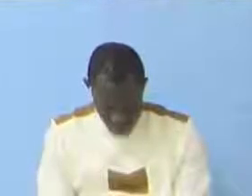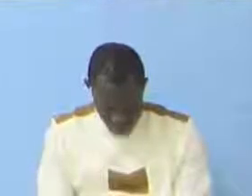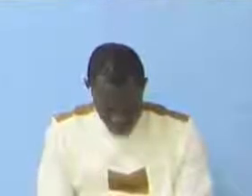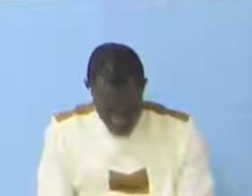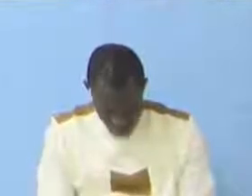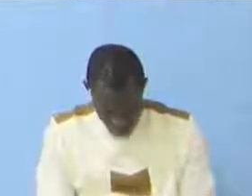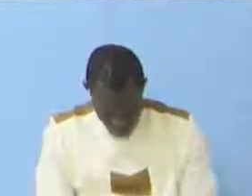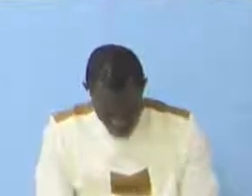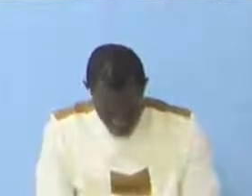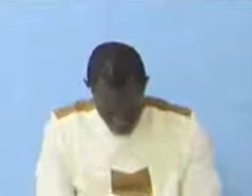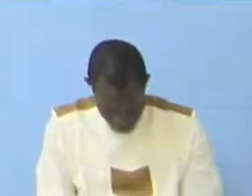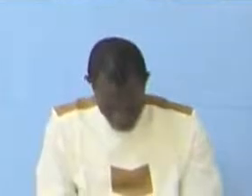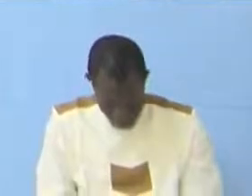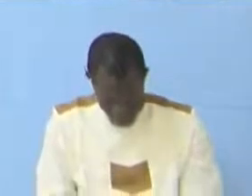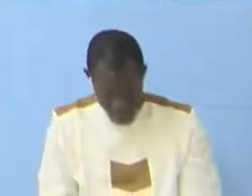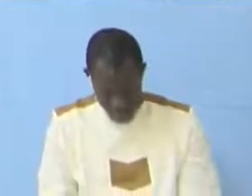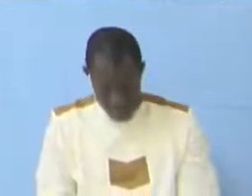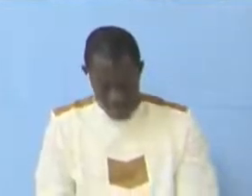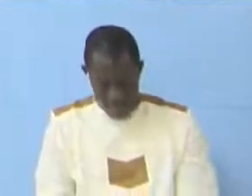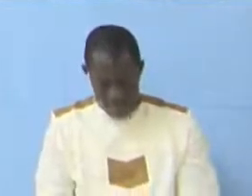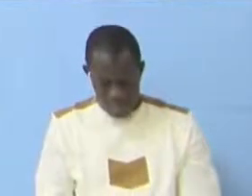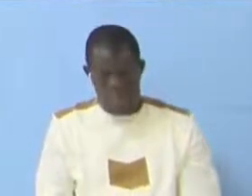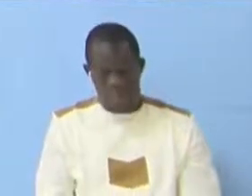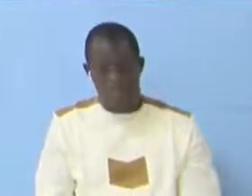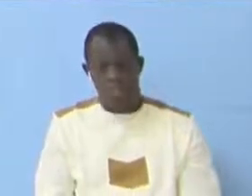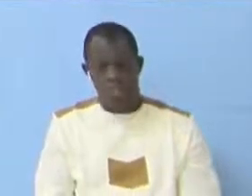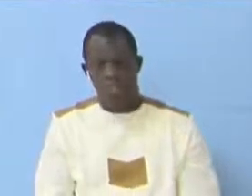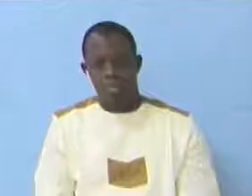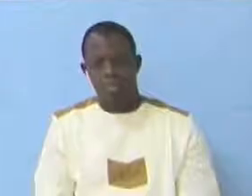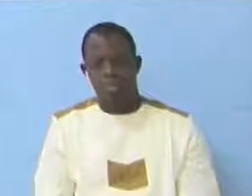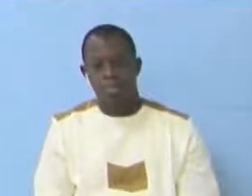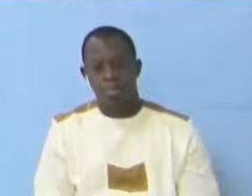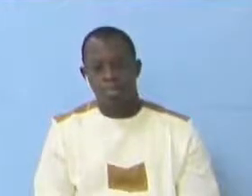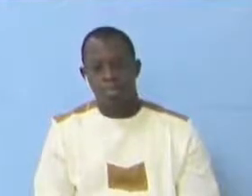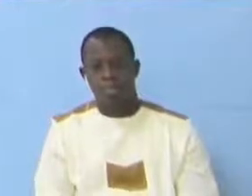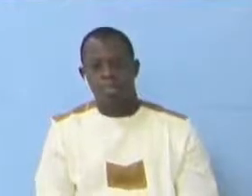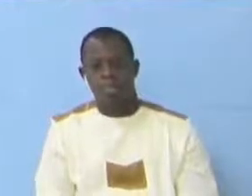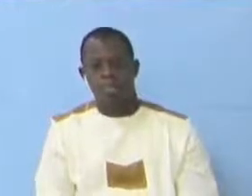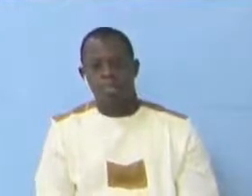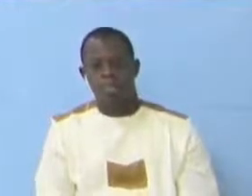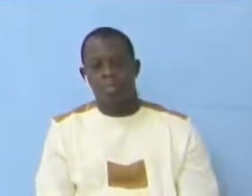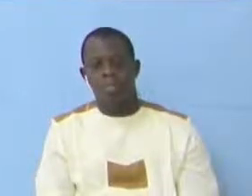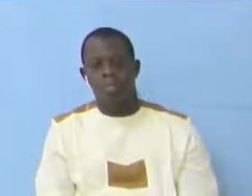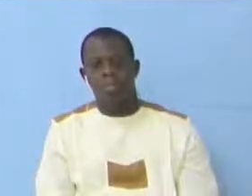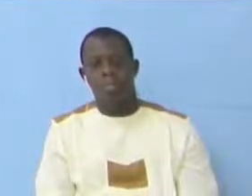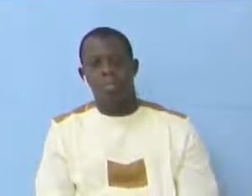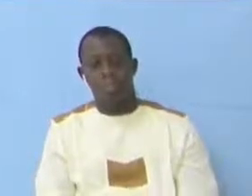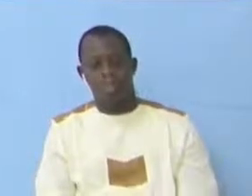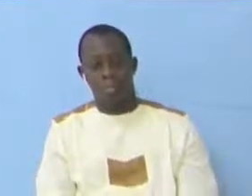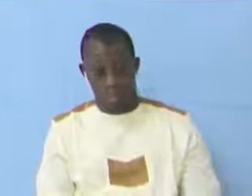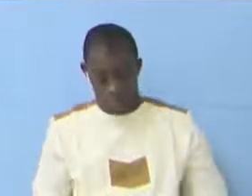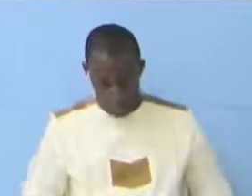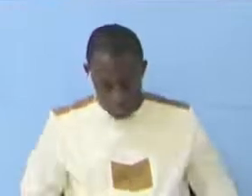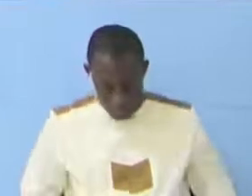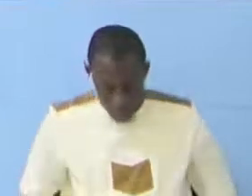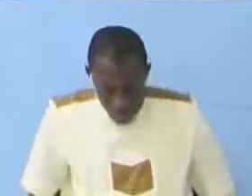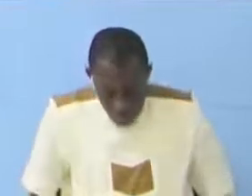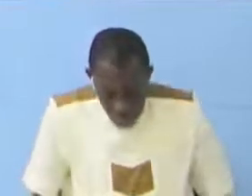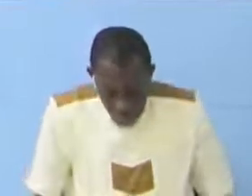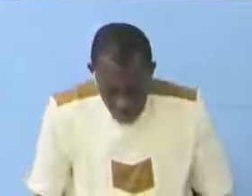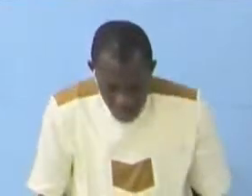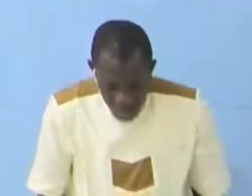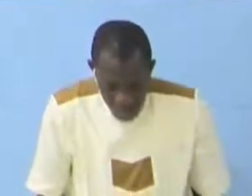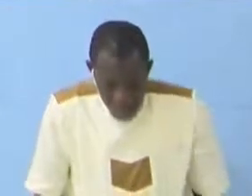Thank you very much, Council. Mr. Chair, before we close, like I promised, I would want to exhibit his statement because it's